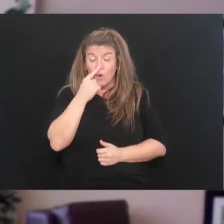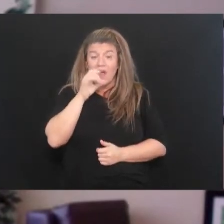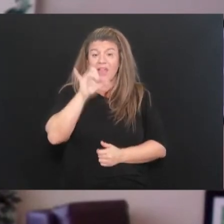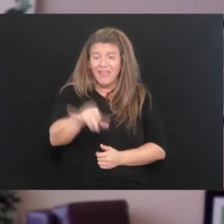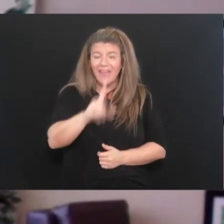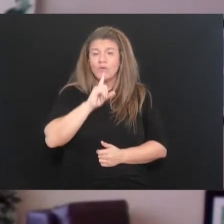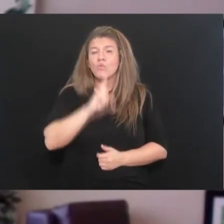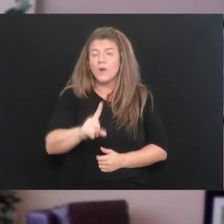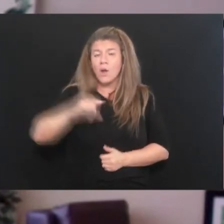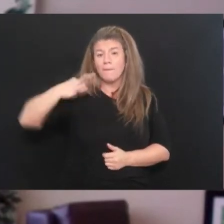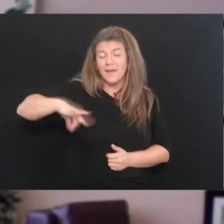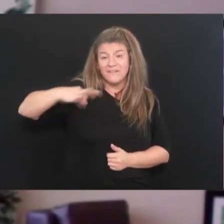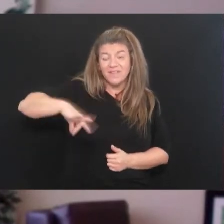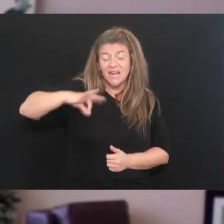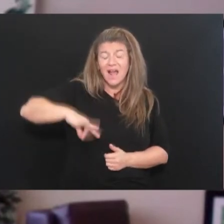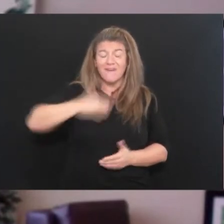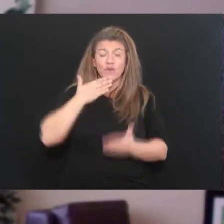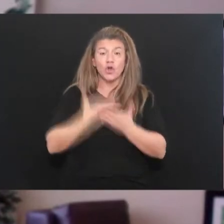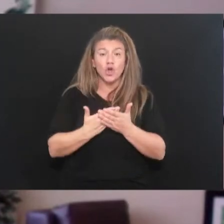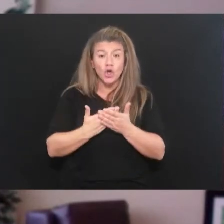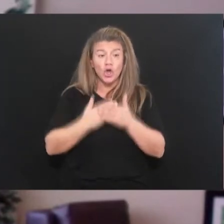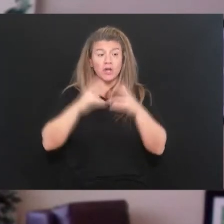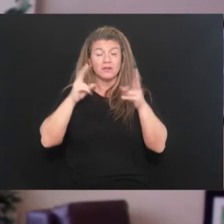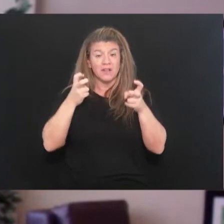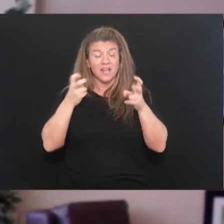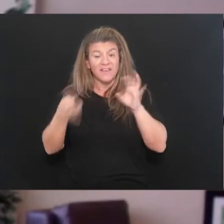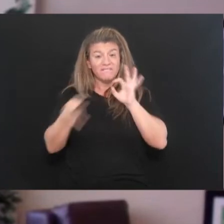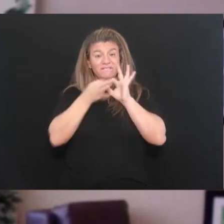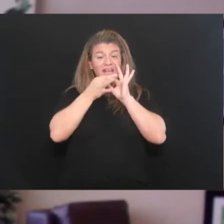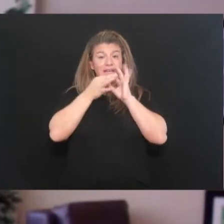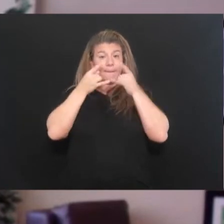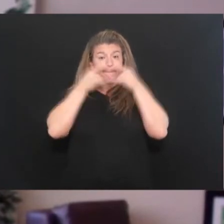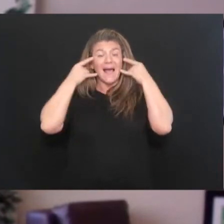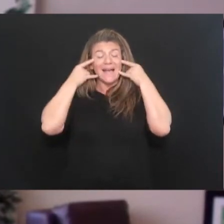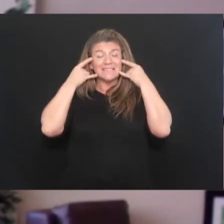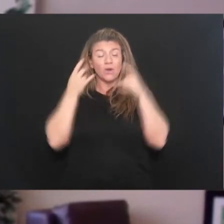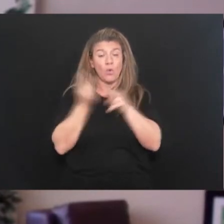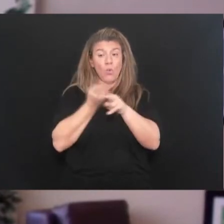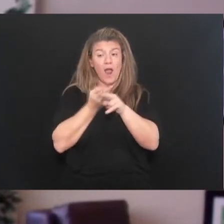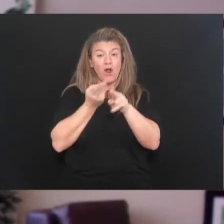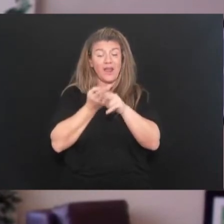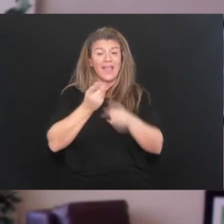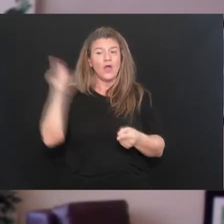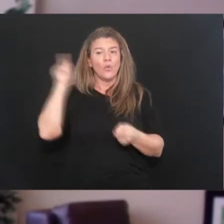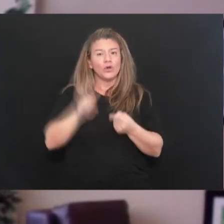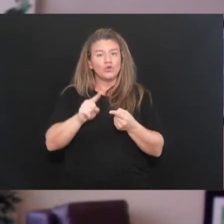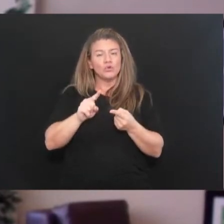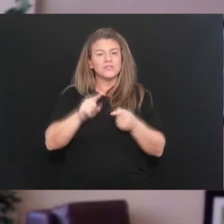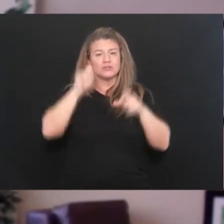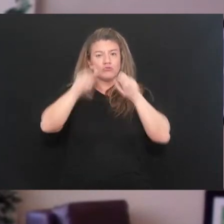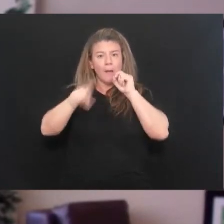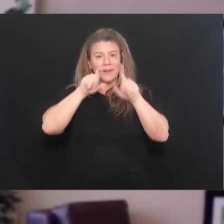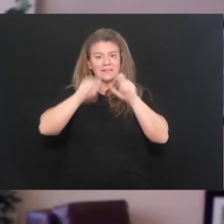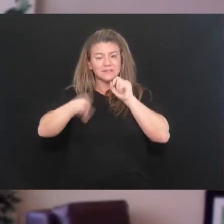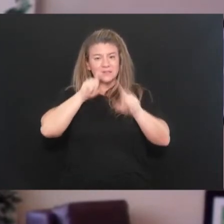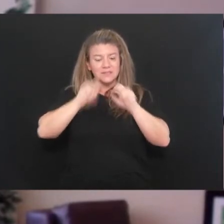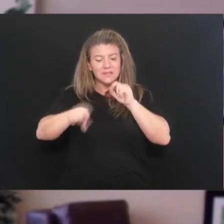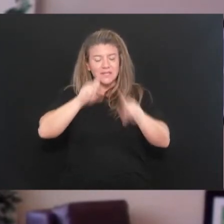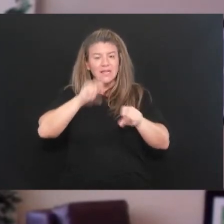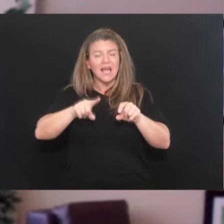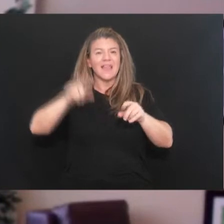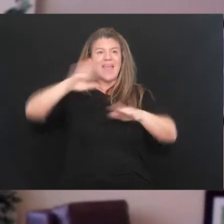real benefit of a good fitting mask, that people wear it, is that it reduces the droplets, it reduces